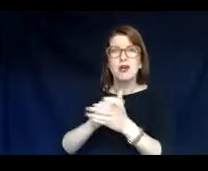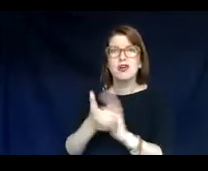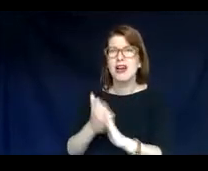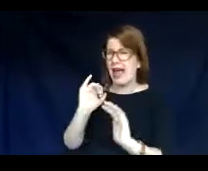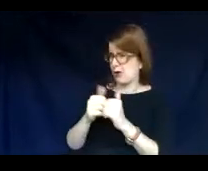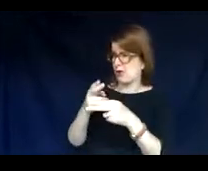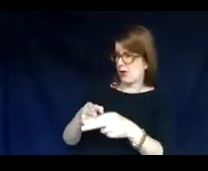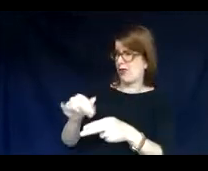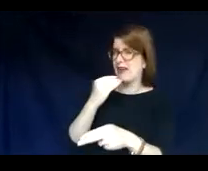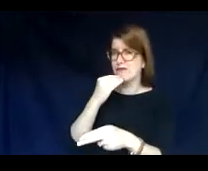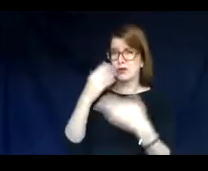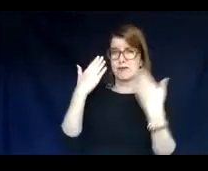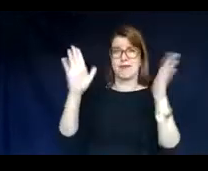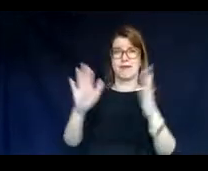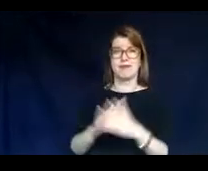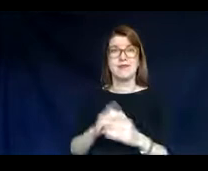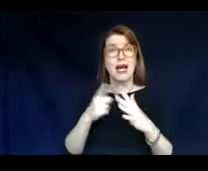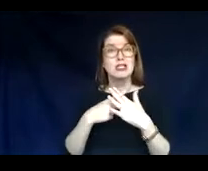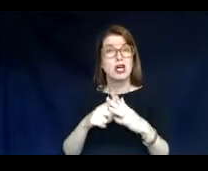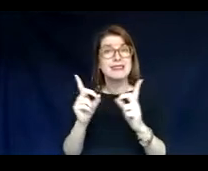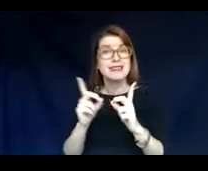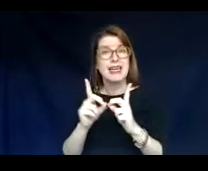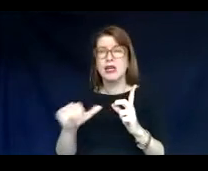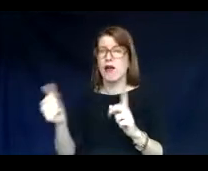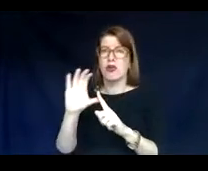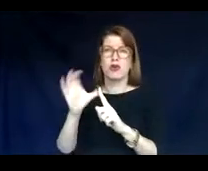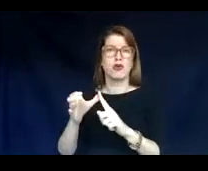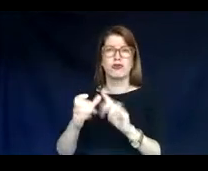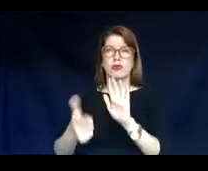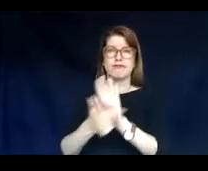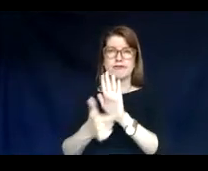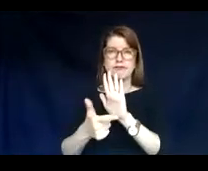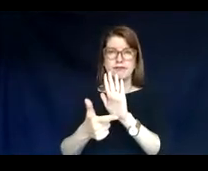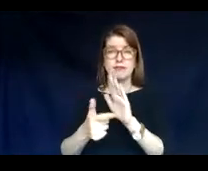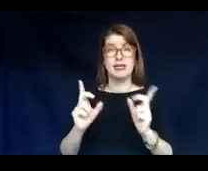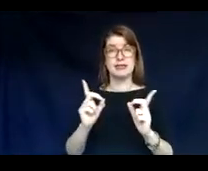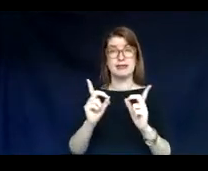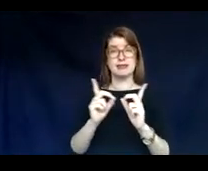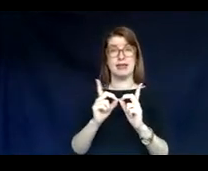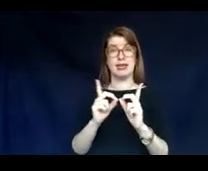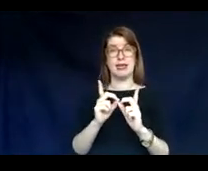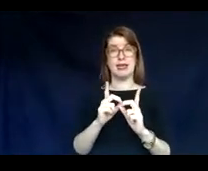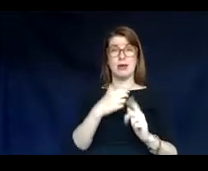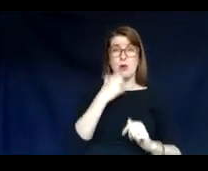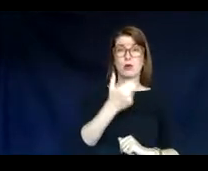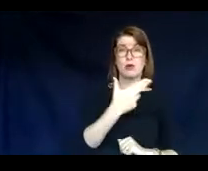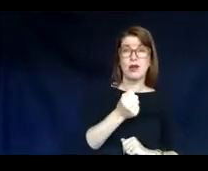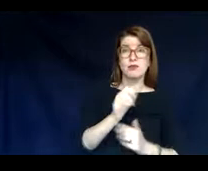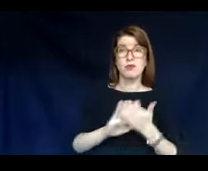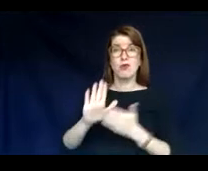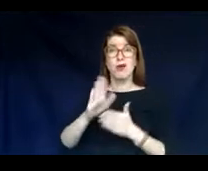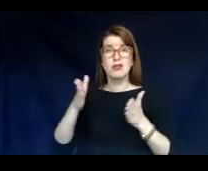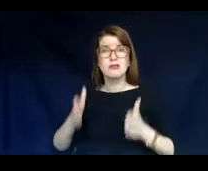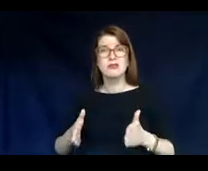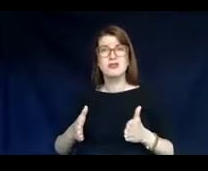food? I even started dating, which is another cultural no-no. See, dating as an older high school or college person should be